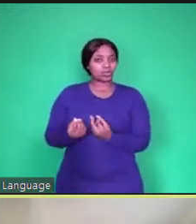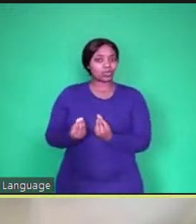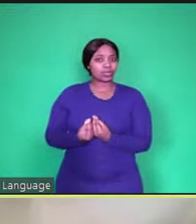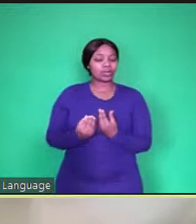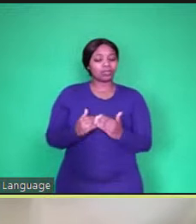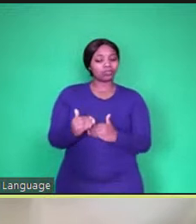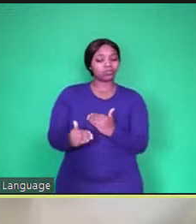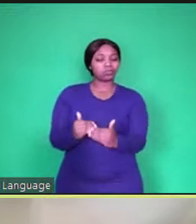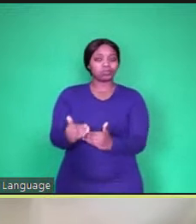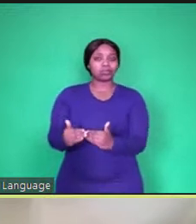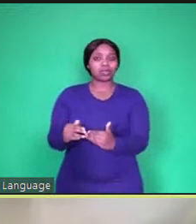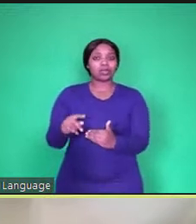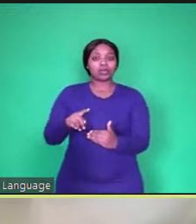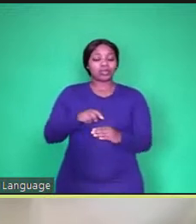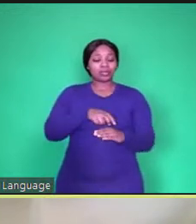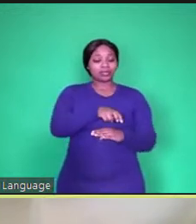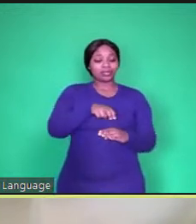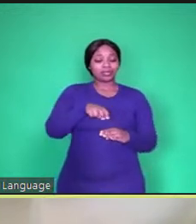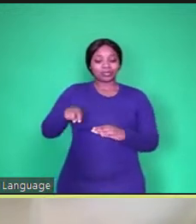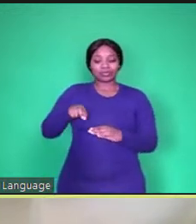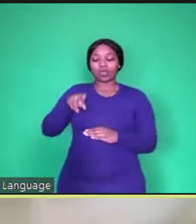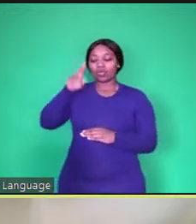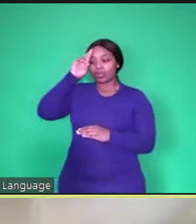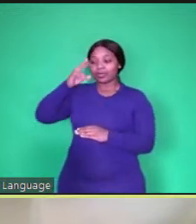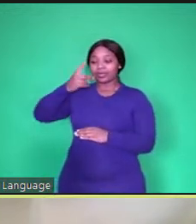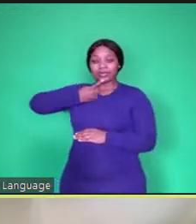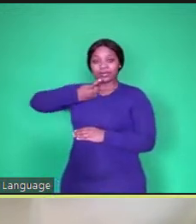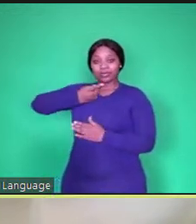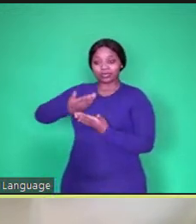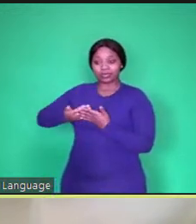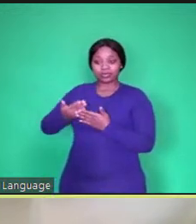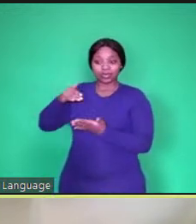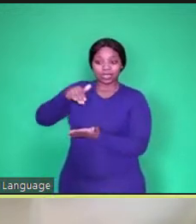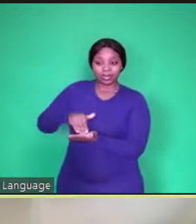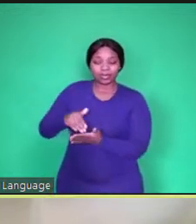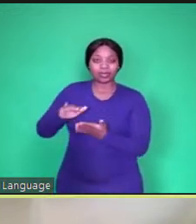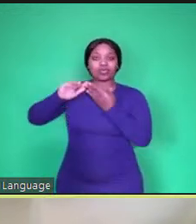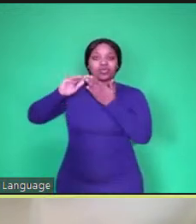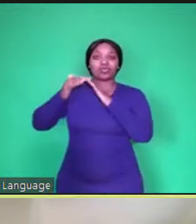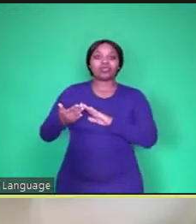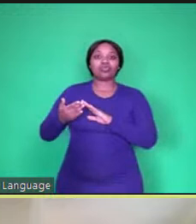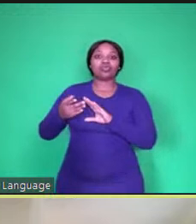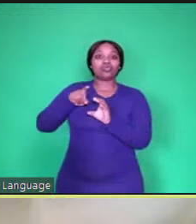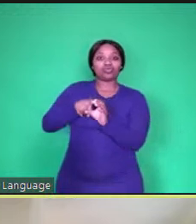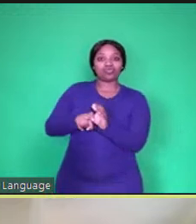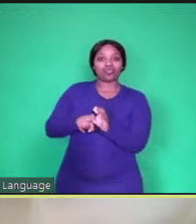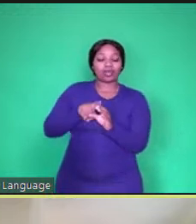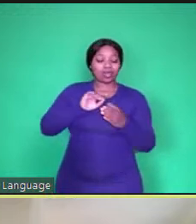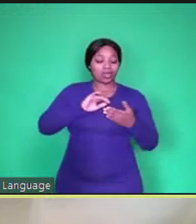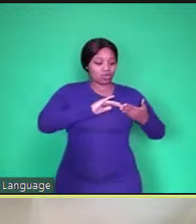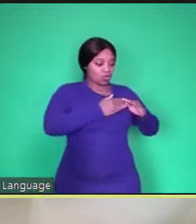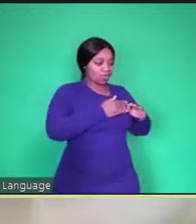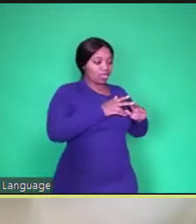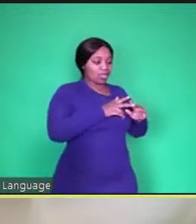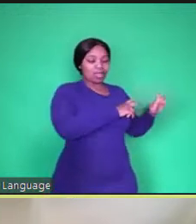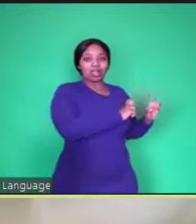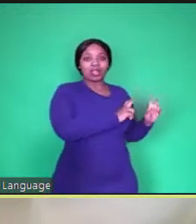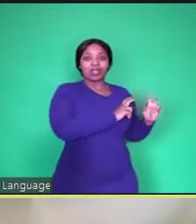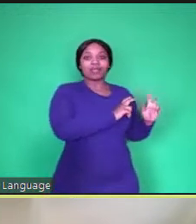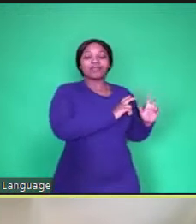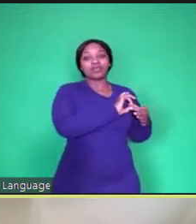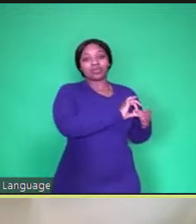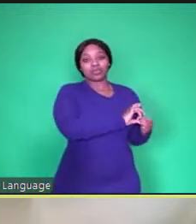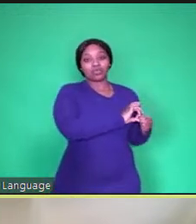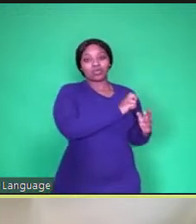migrants themselves, for the communities they join when they migrate, and those they leave behind. This means like families are left behind and